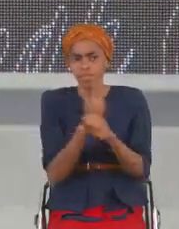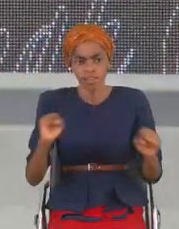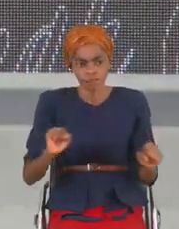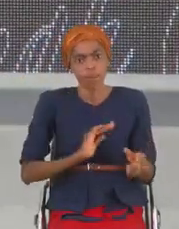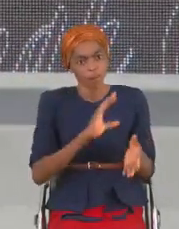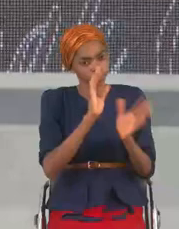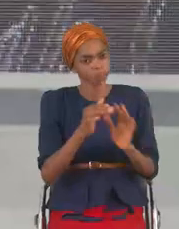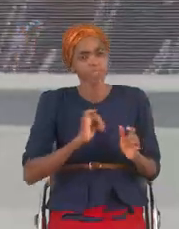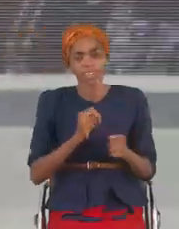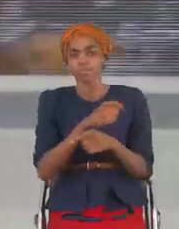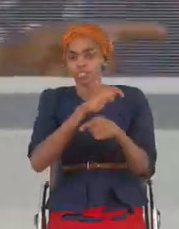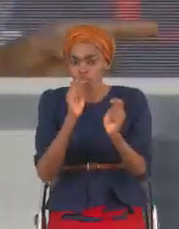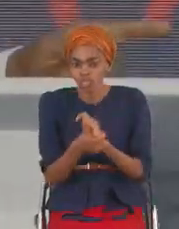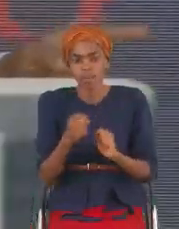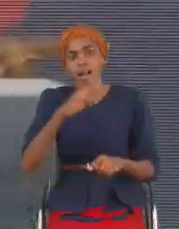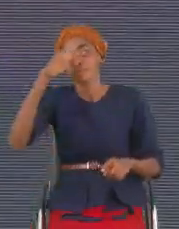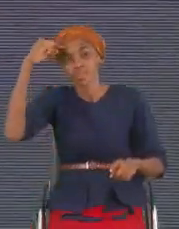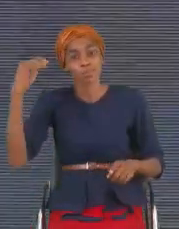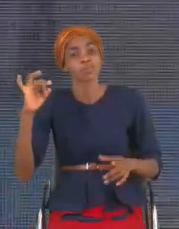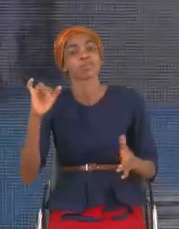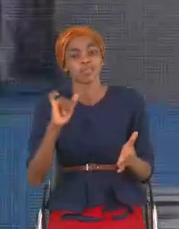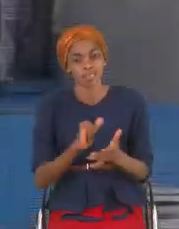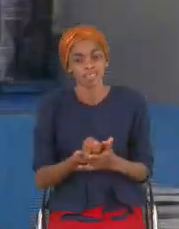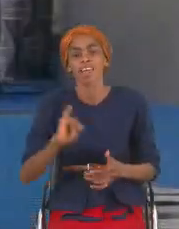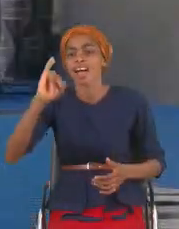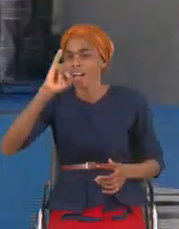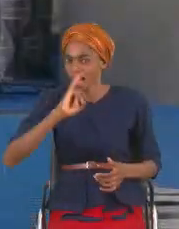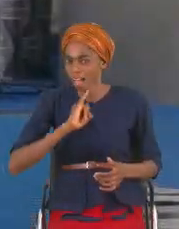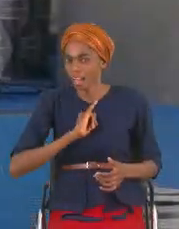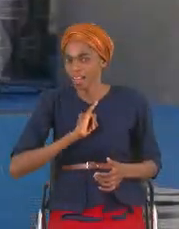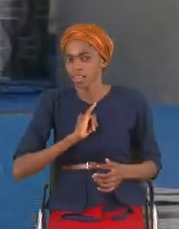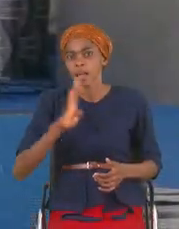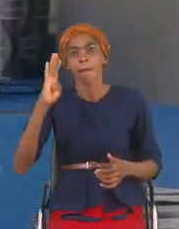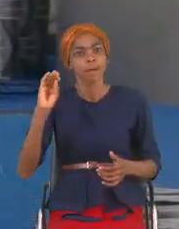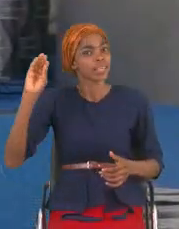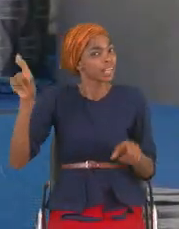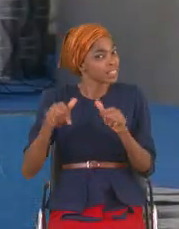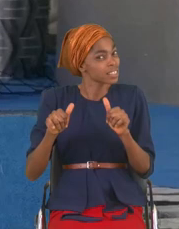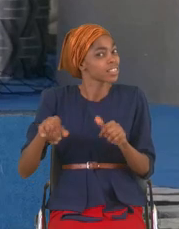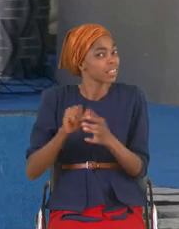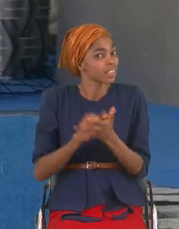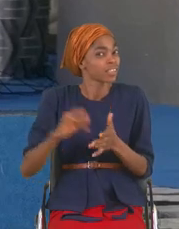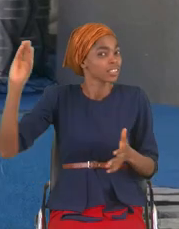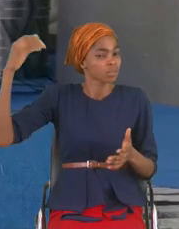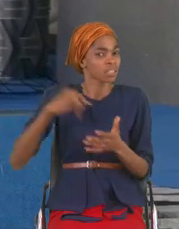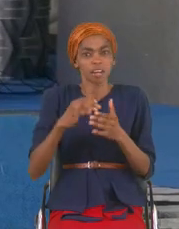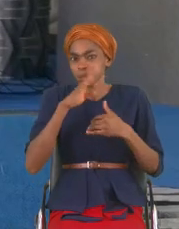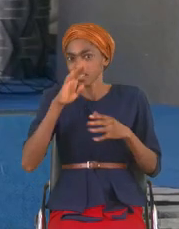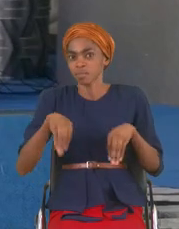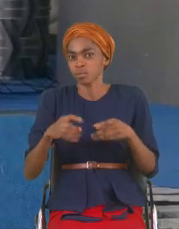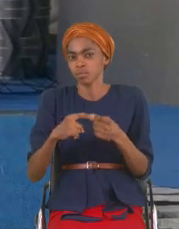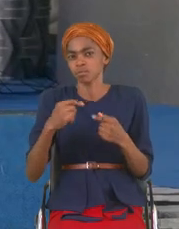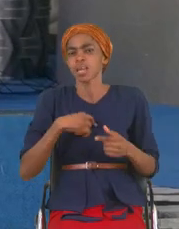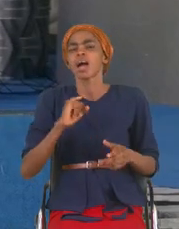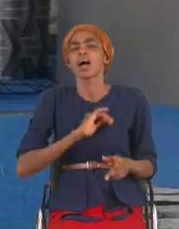I'm transformed. And because of that, I, by that grace that has been given to me, I